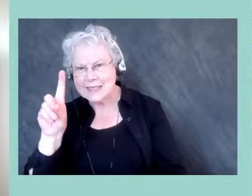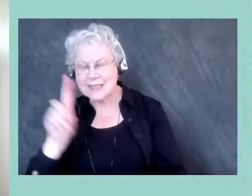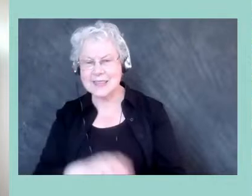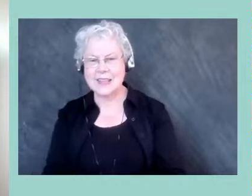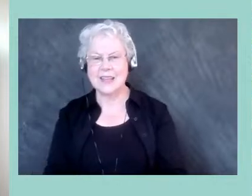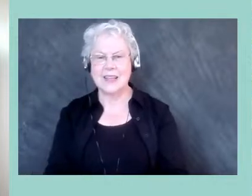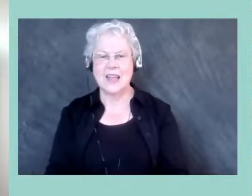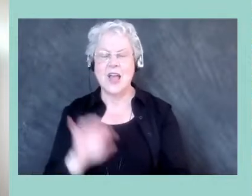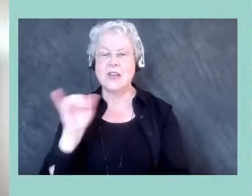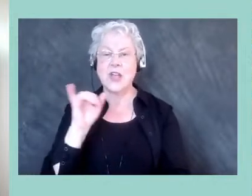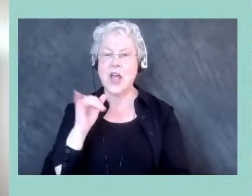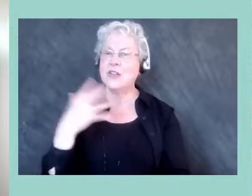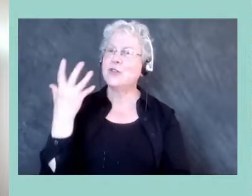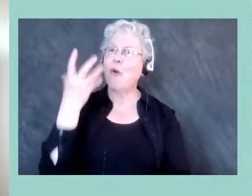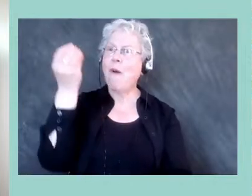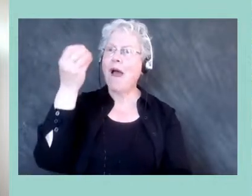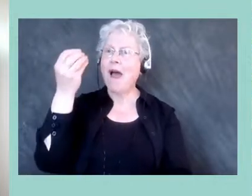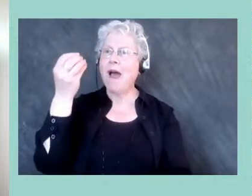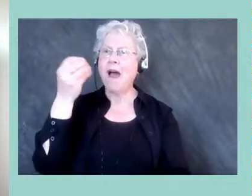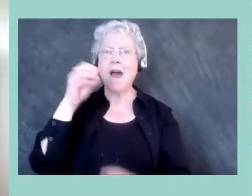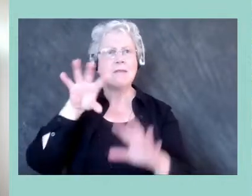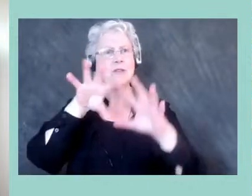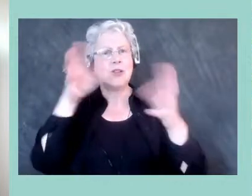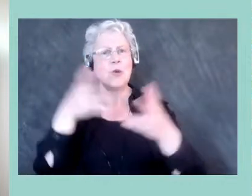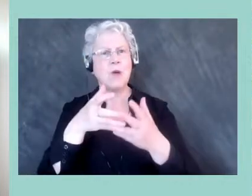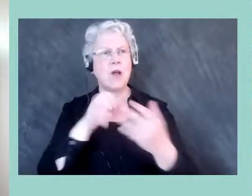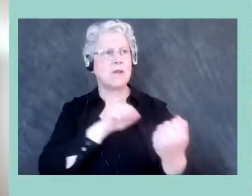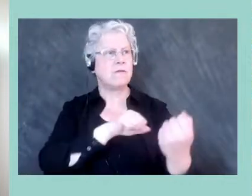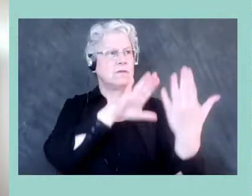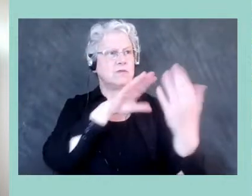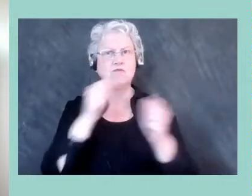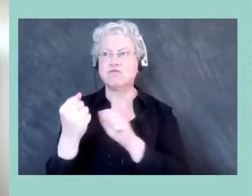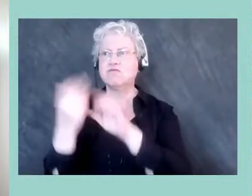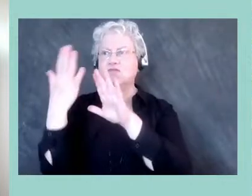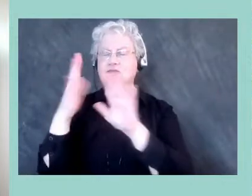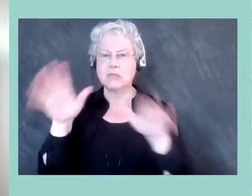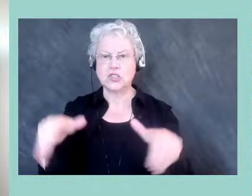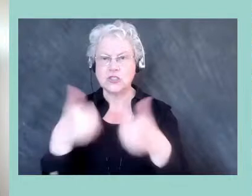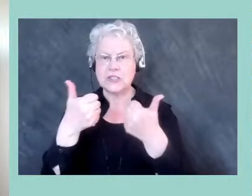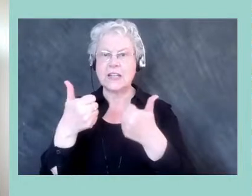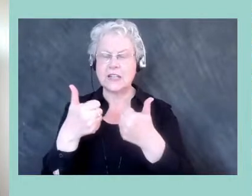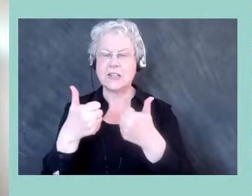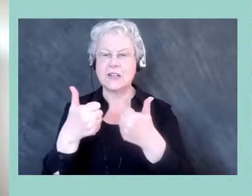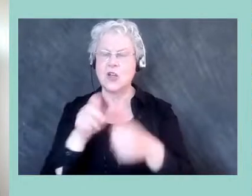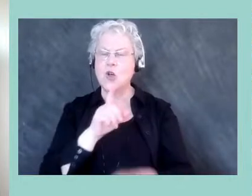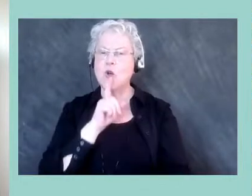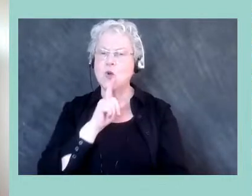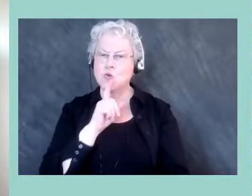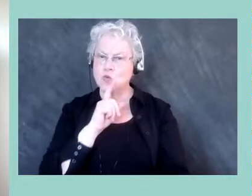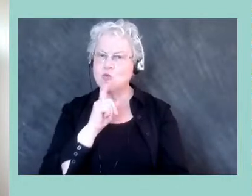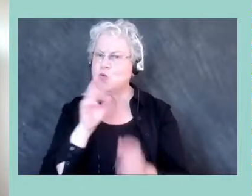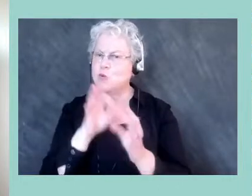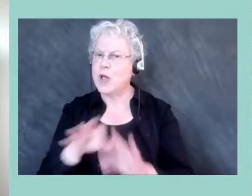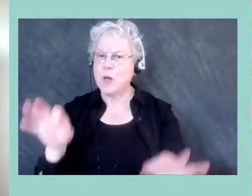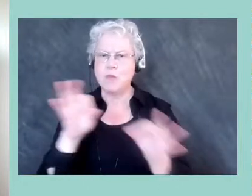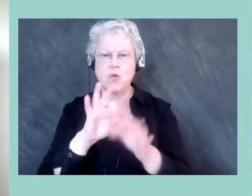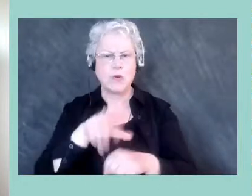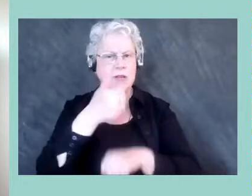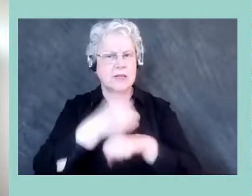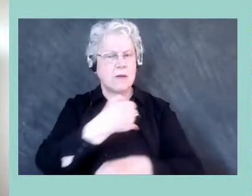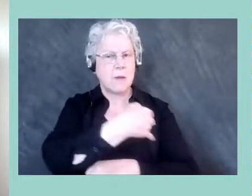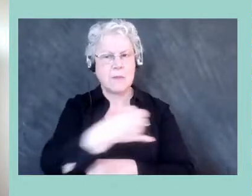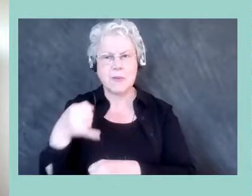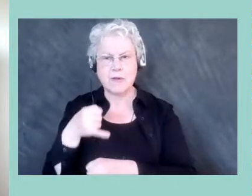So as you go out into the world and you face challenges, certainly it's important to have boundaries and